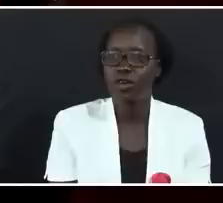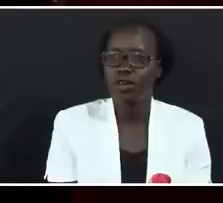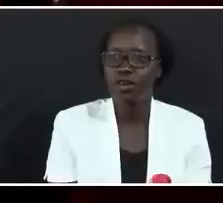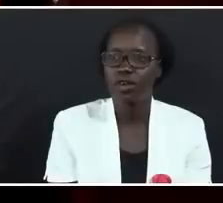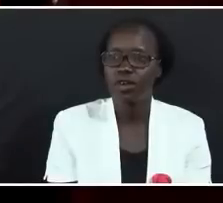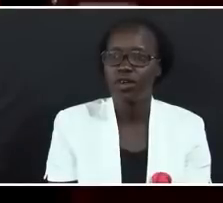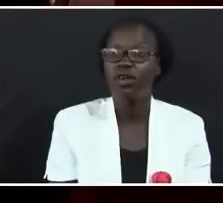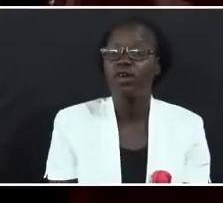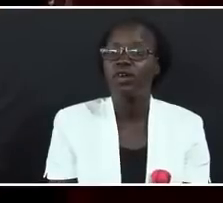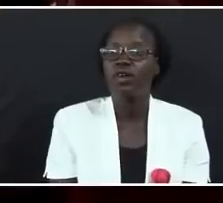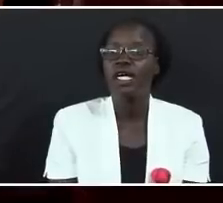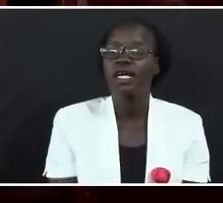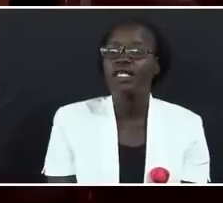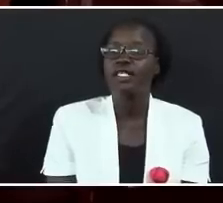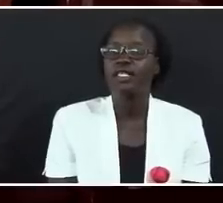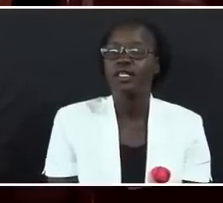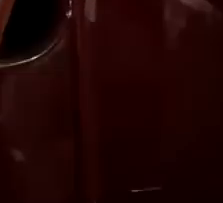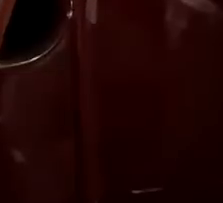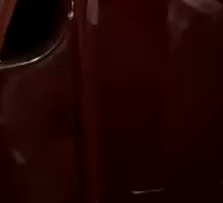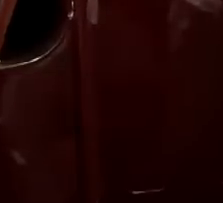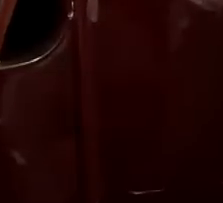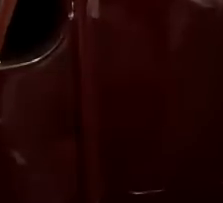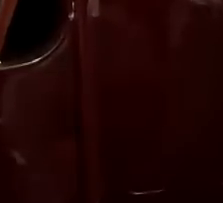Six, five, four.